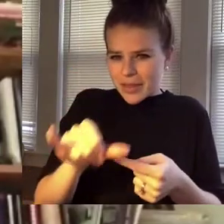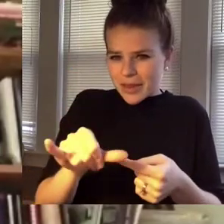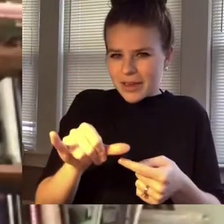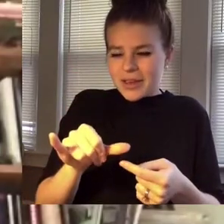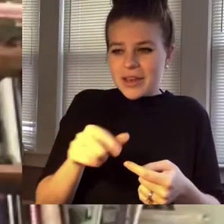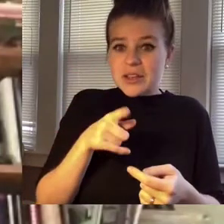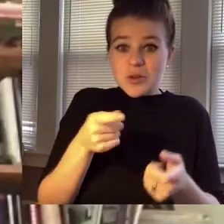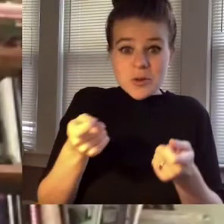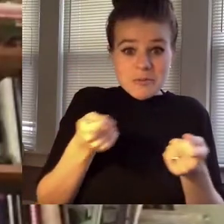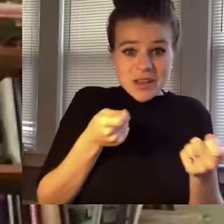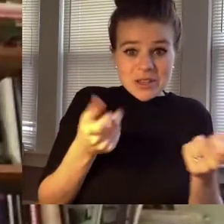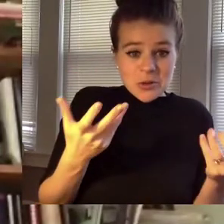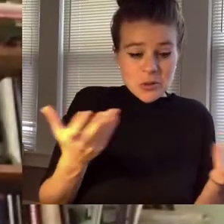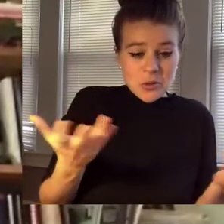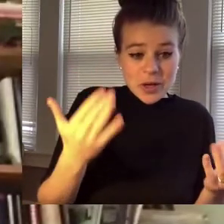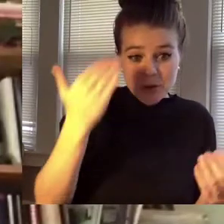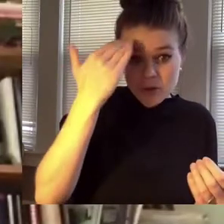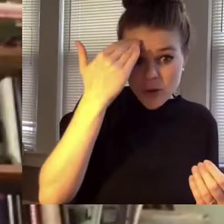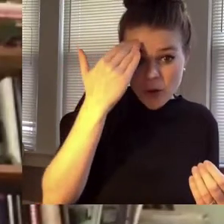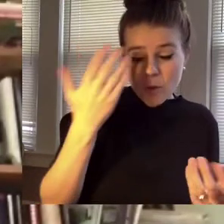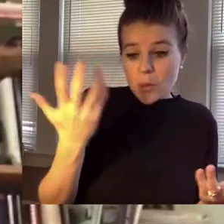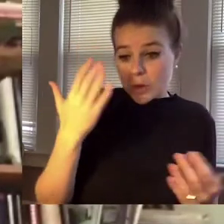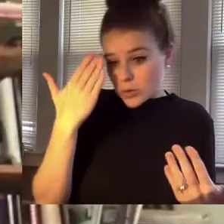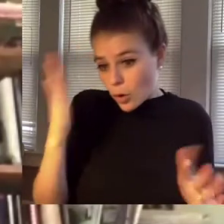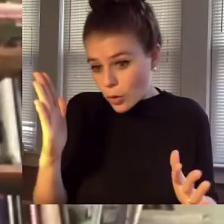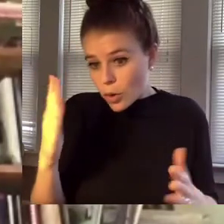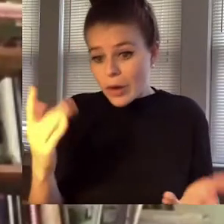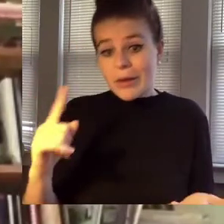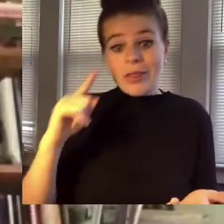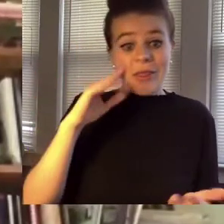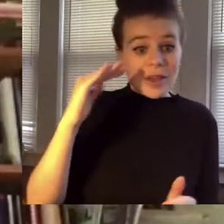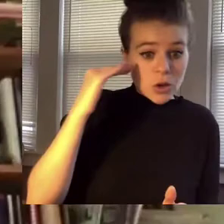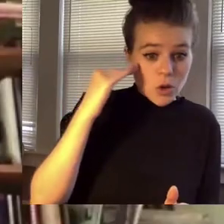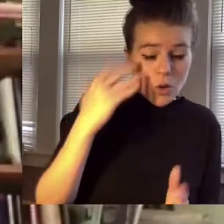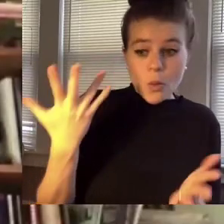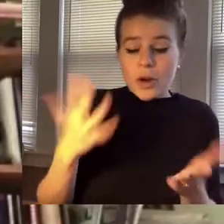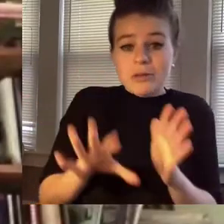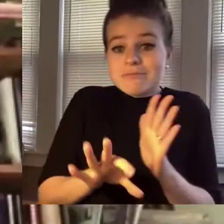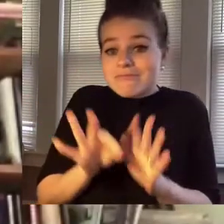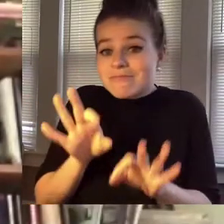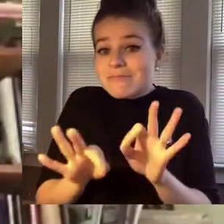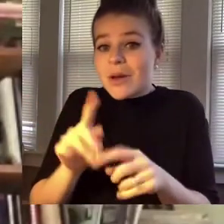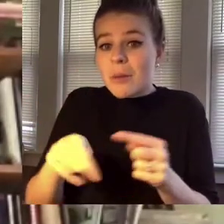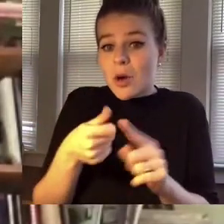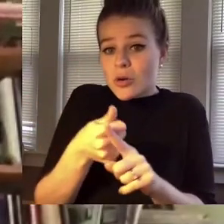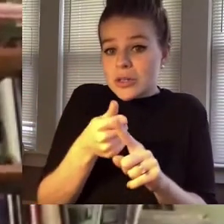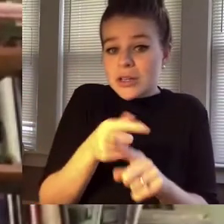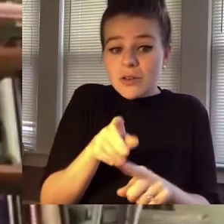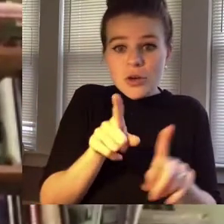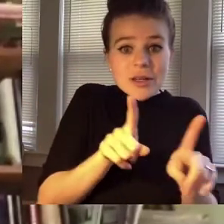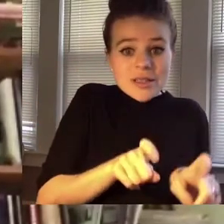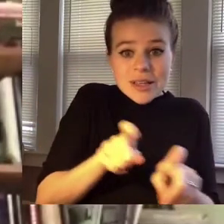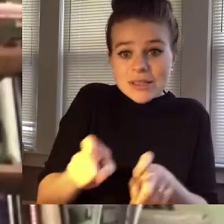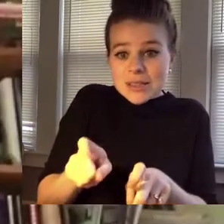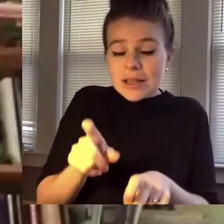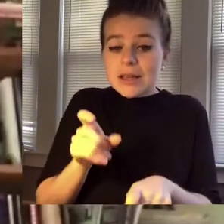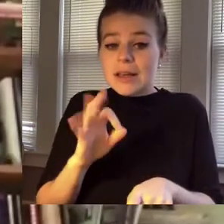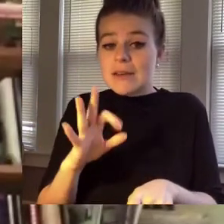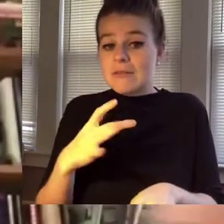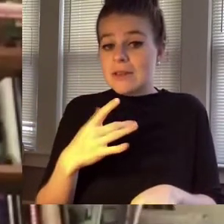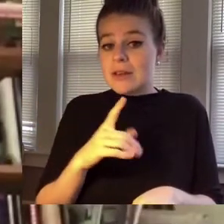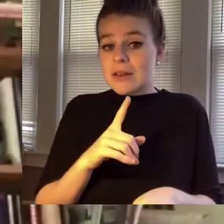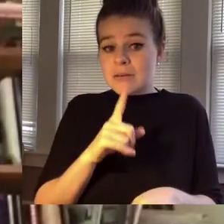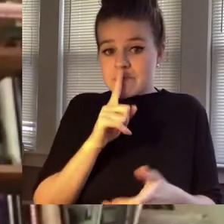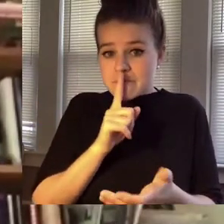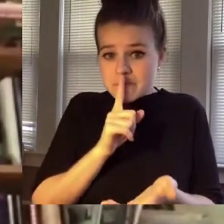managing what you know, what you don't know, what you think you know, what you're discovering of yourself. You're testing it. Sincerity is predicated not